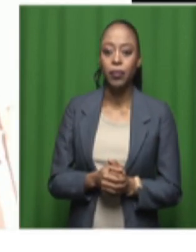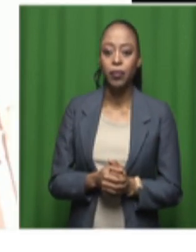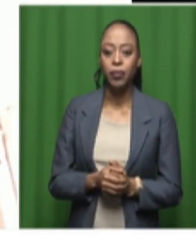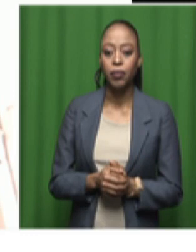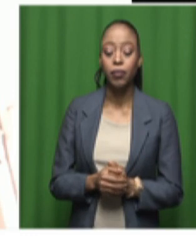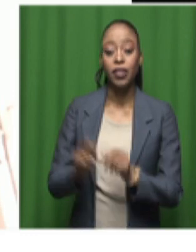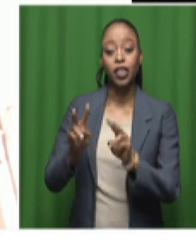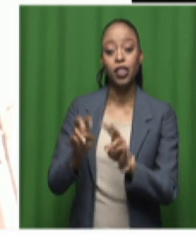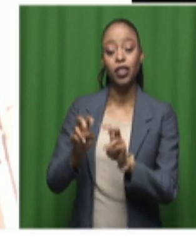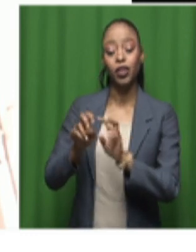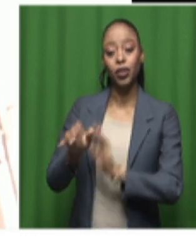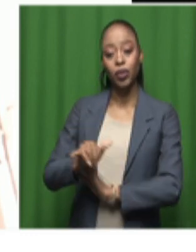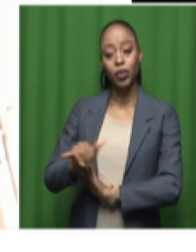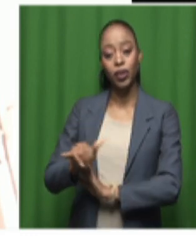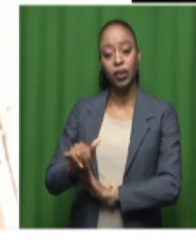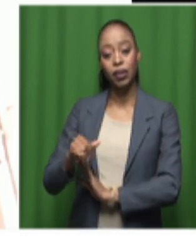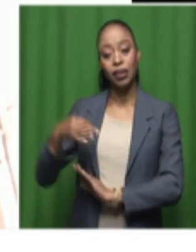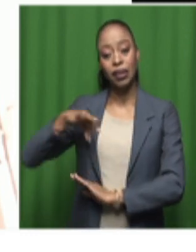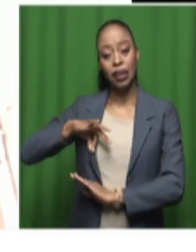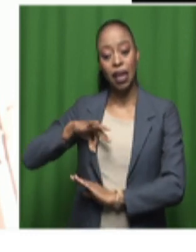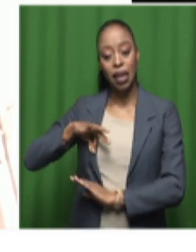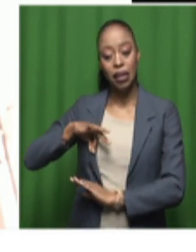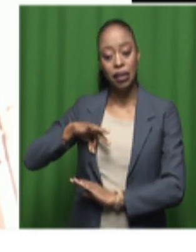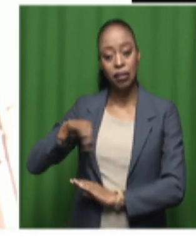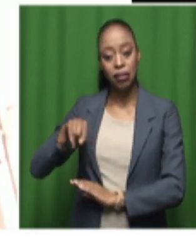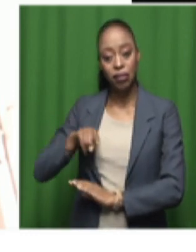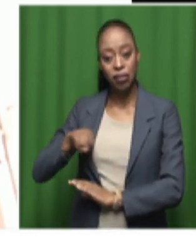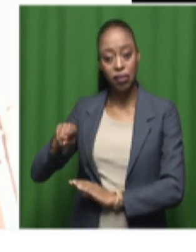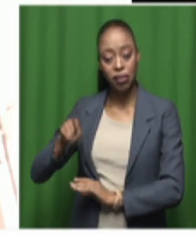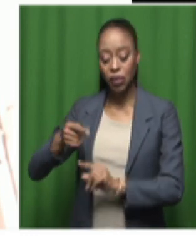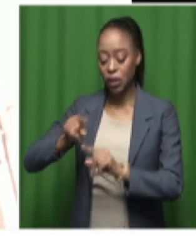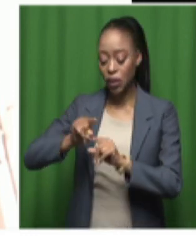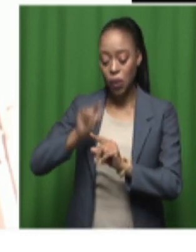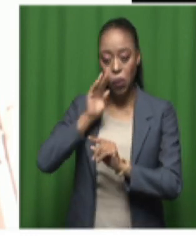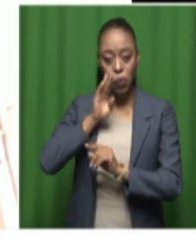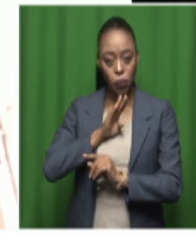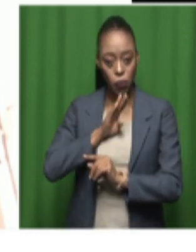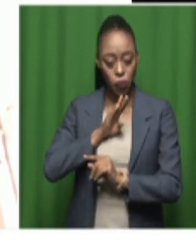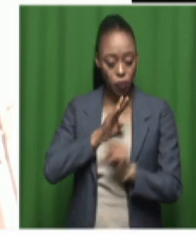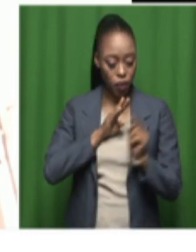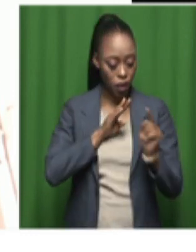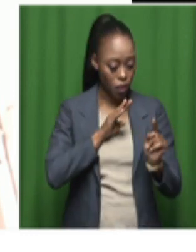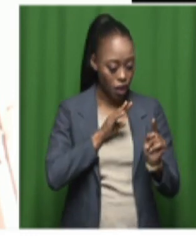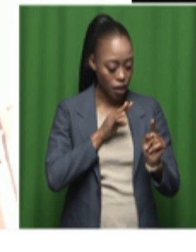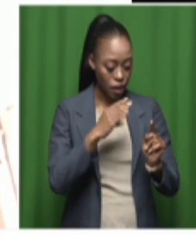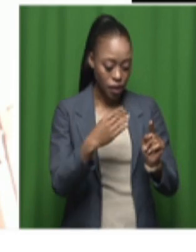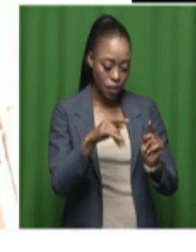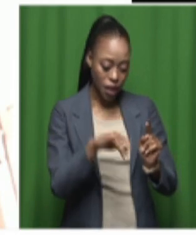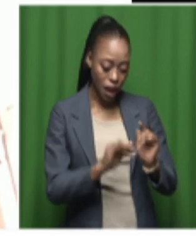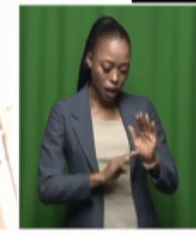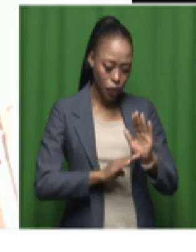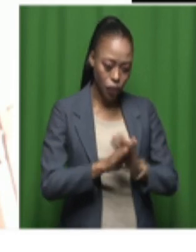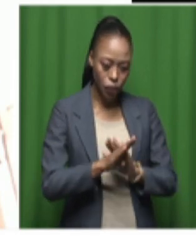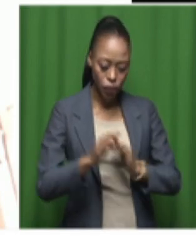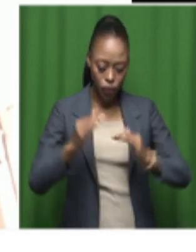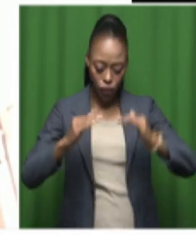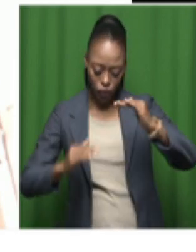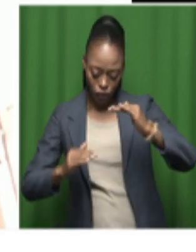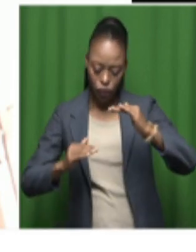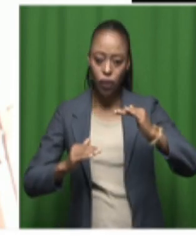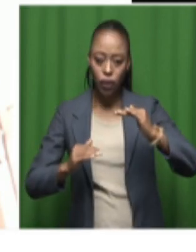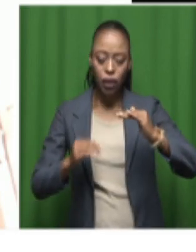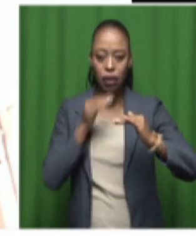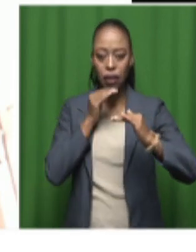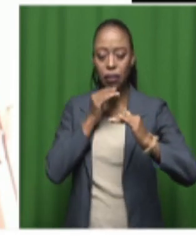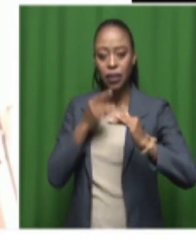The fact that wages are not increasing at the level of the CPI, in fact,